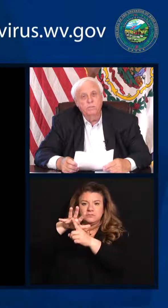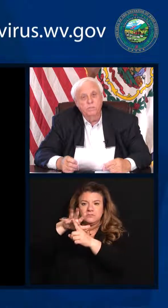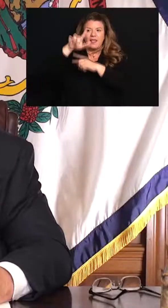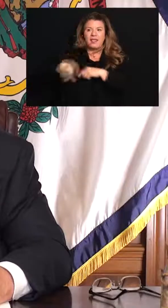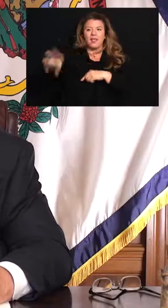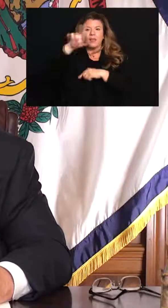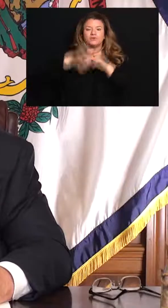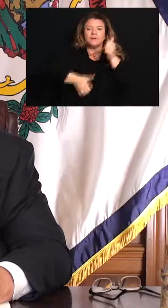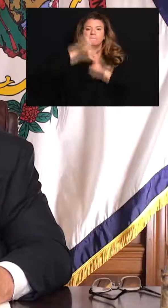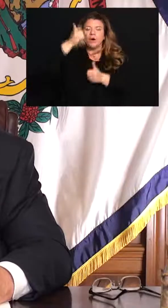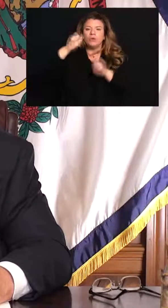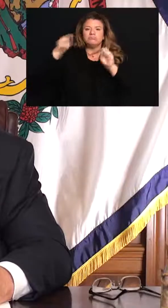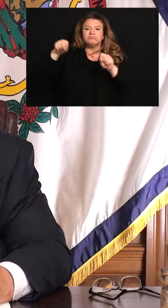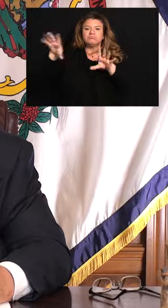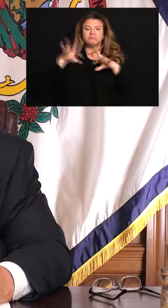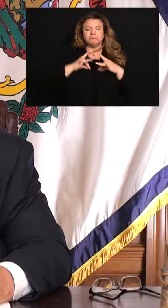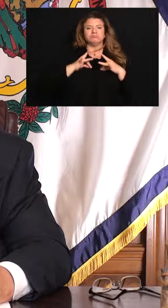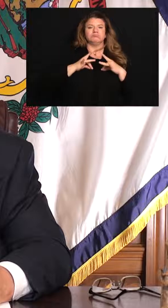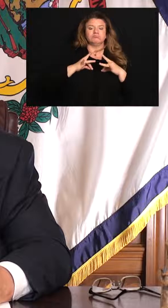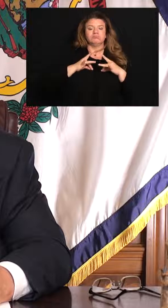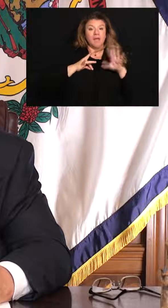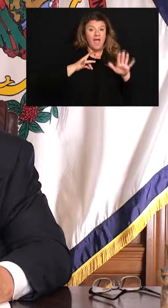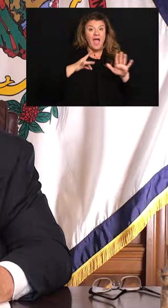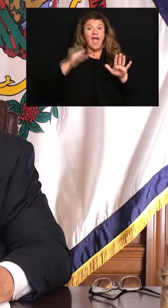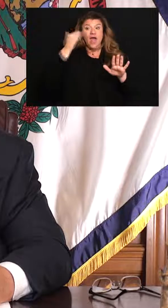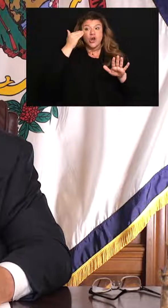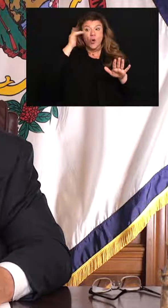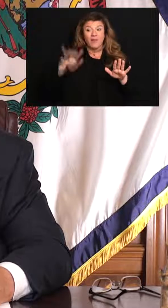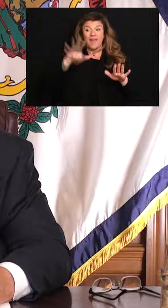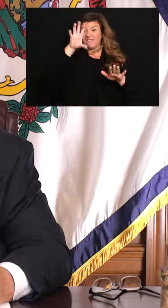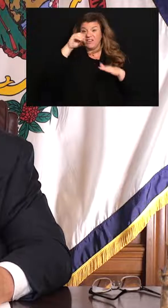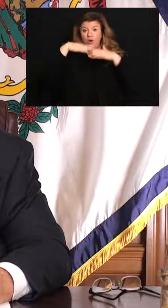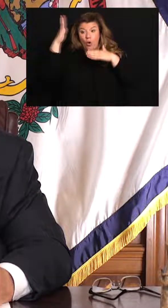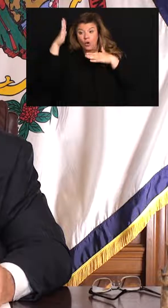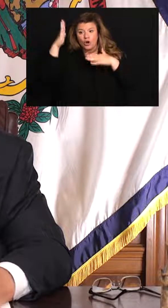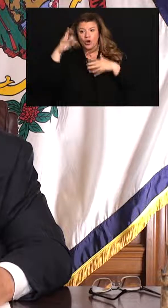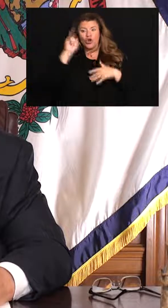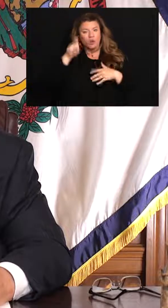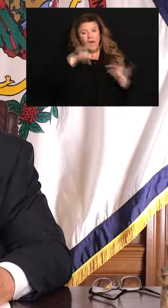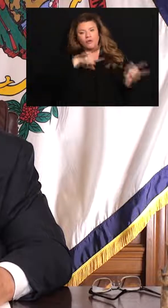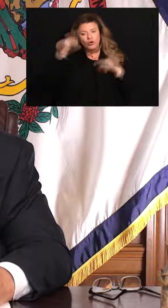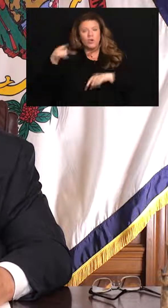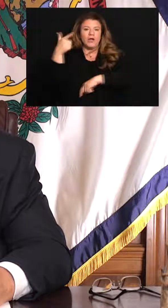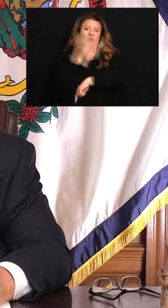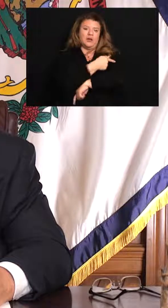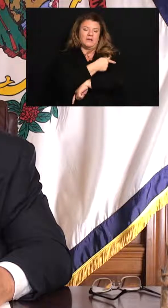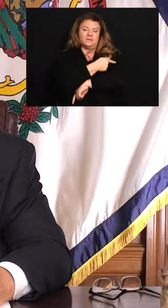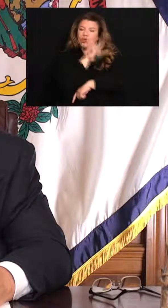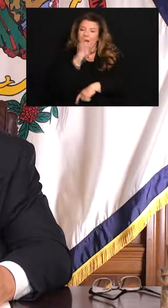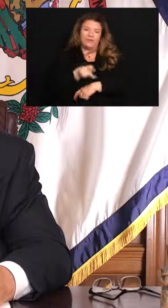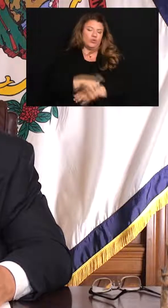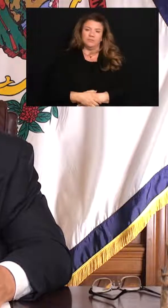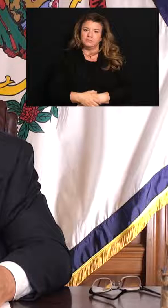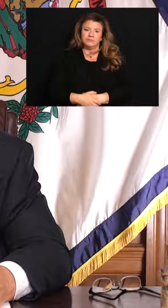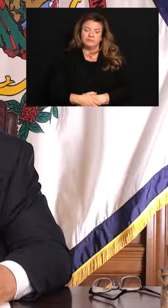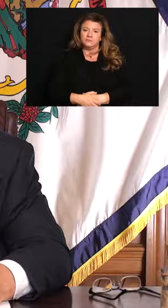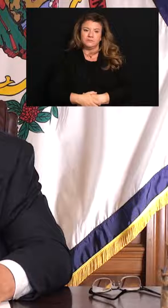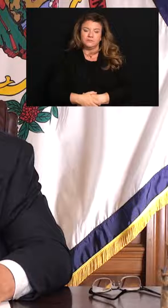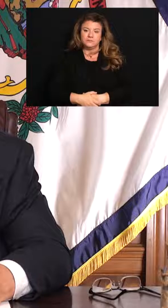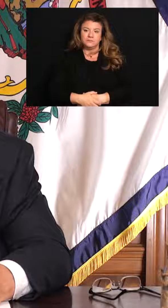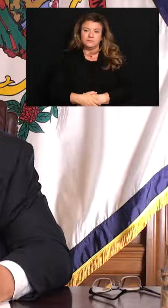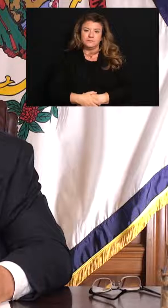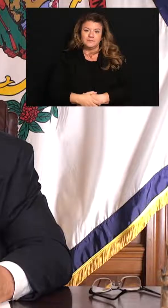most susceptible. And with all of that, the 50 and olders, you've got to get your shots and you've got to get that booster shot.